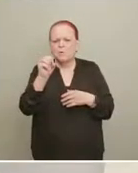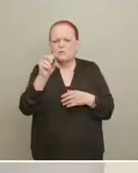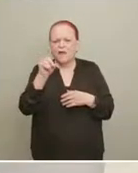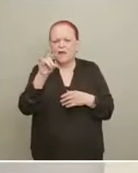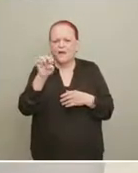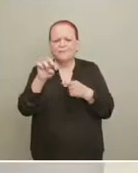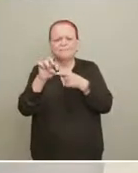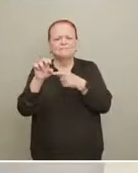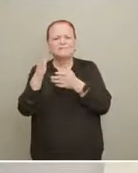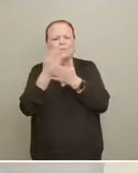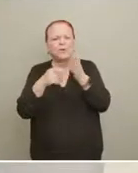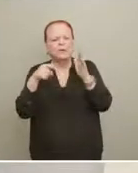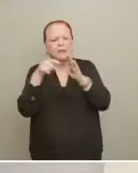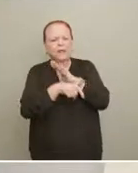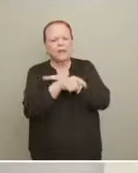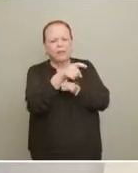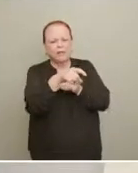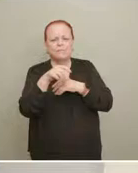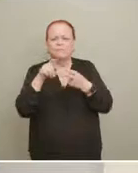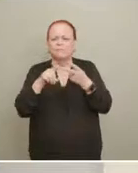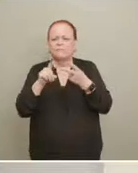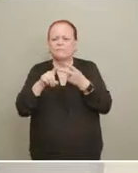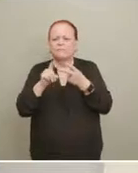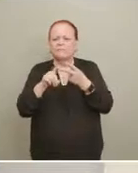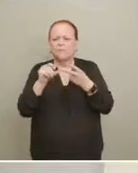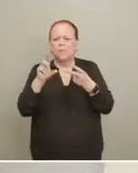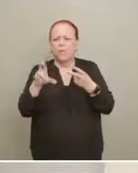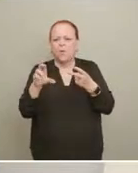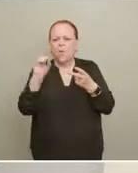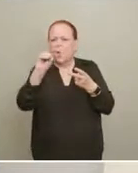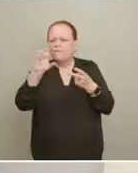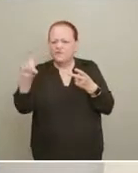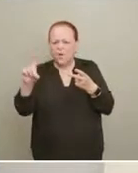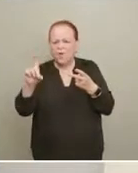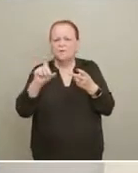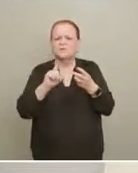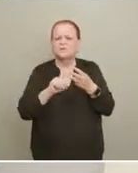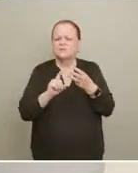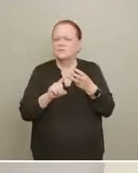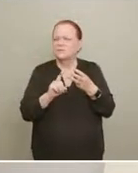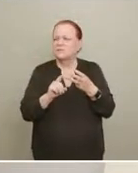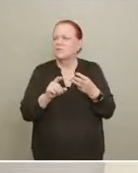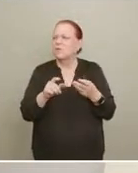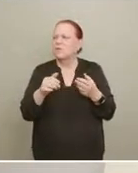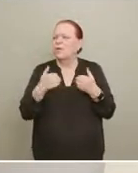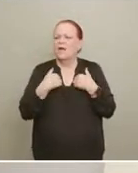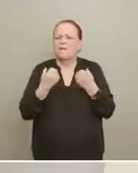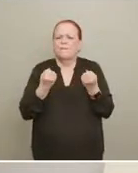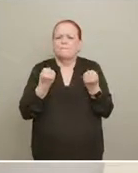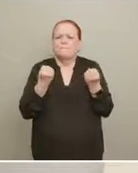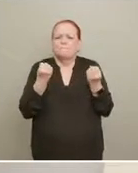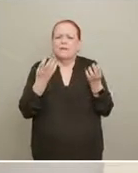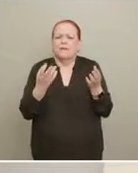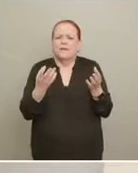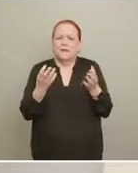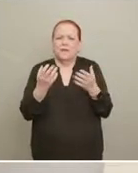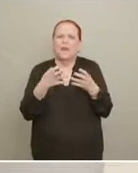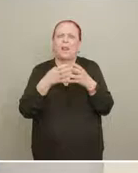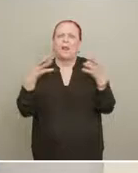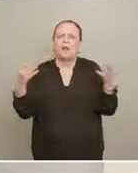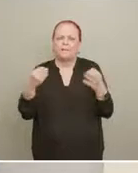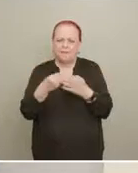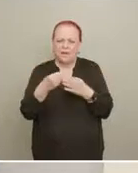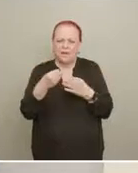not? And then secondly, on BeWell, there's been tens of millions of public dollars invested, another $40 million in COVID dollars